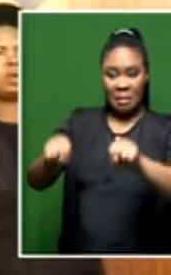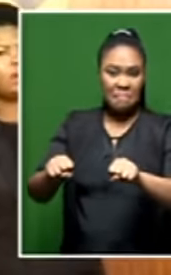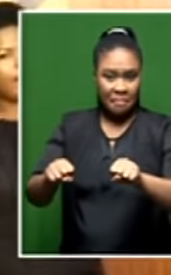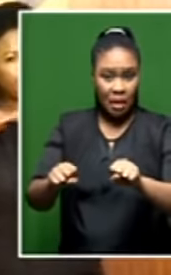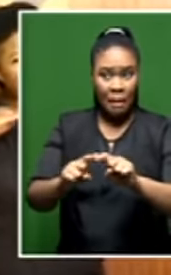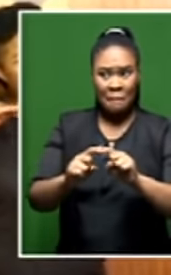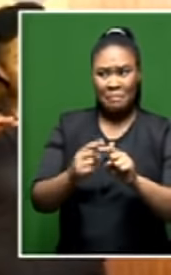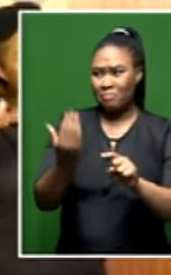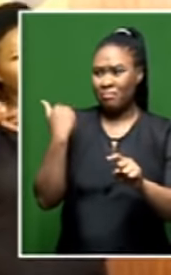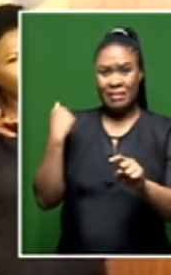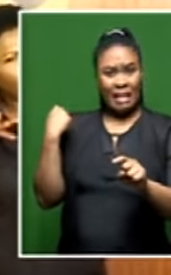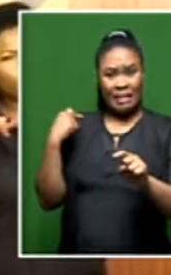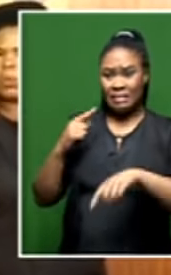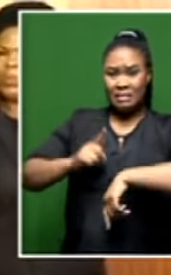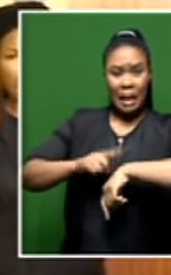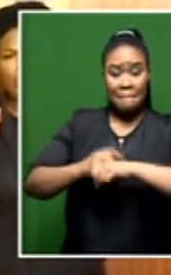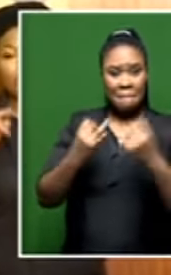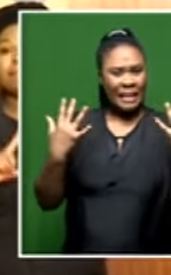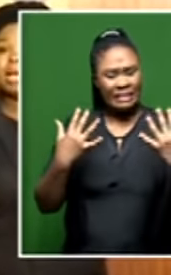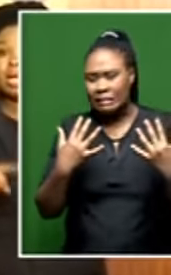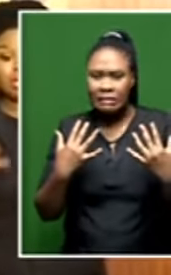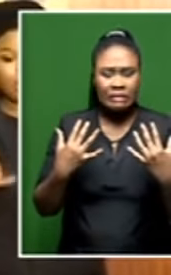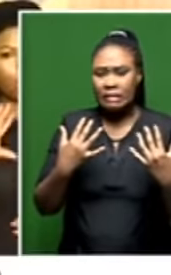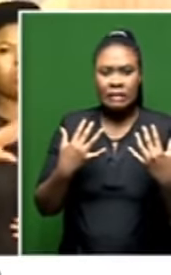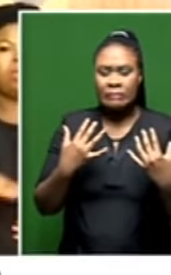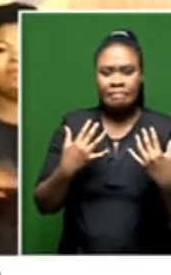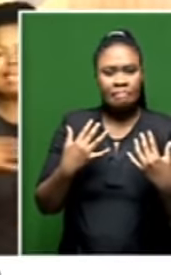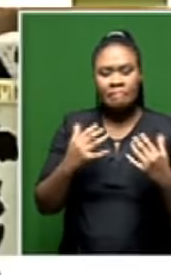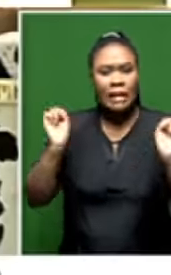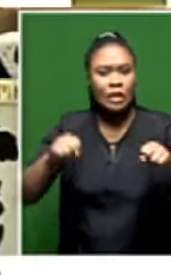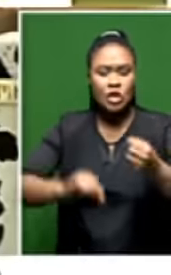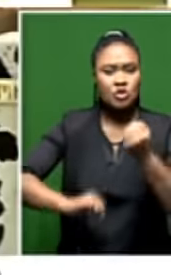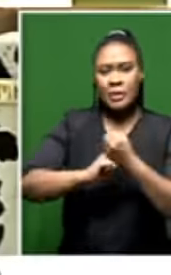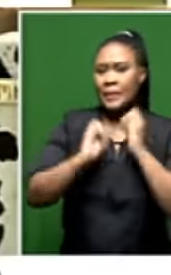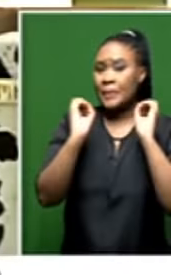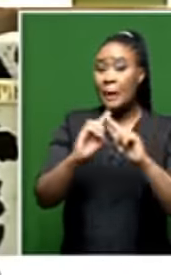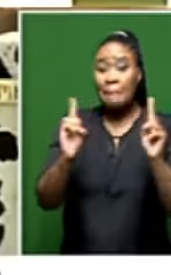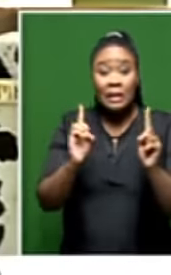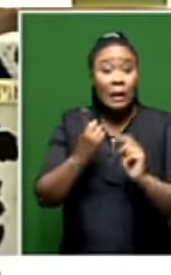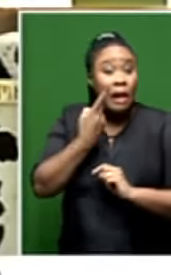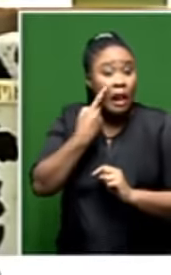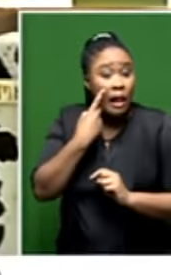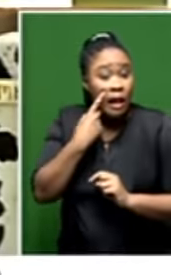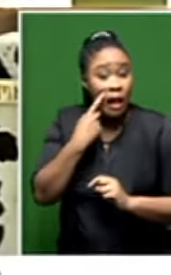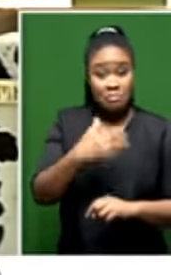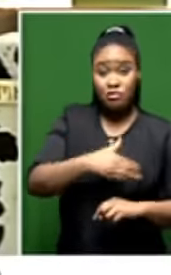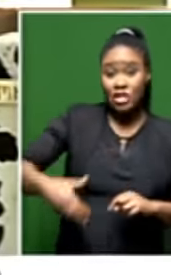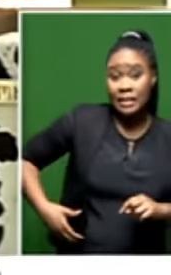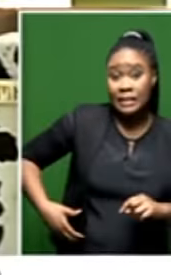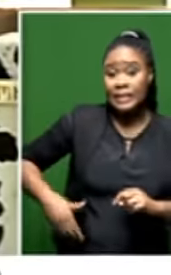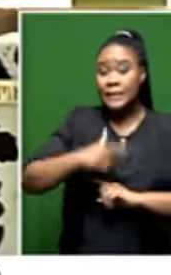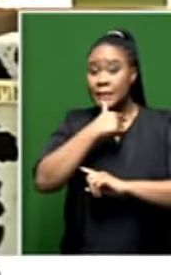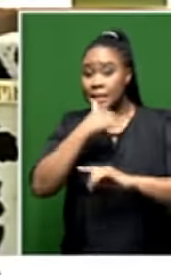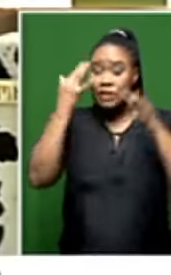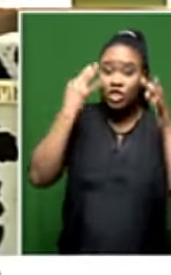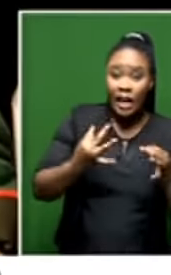mark back then. I don't know exactly what the political calculation from the president is ultimately going to be, but I'm sure this